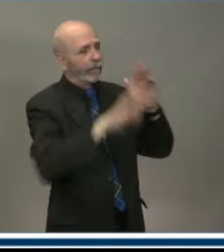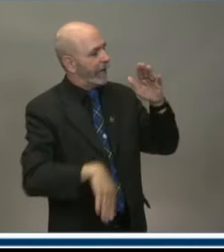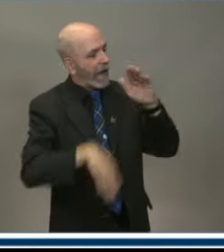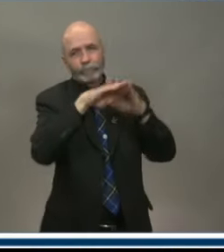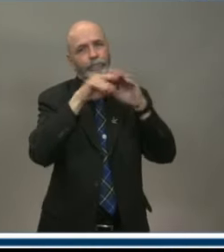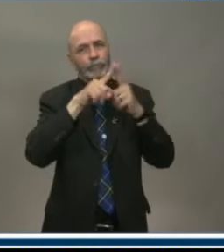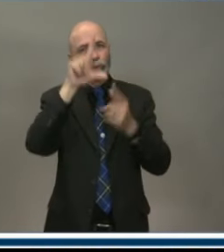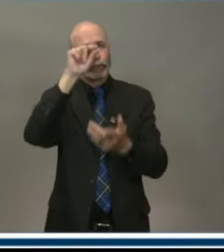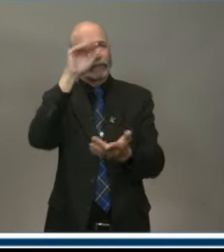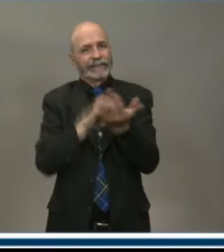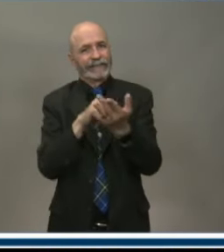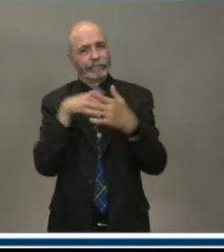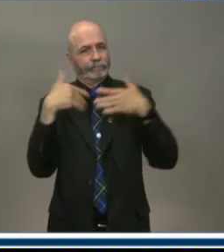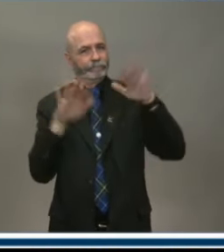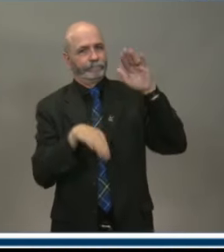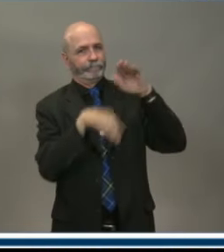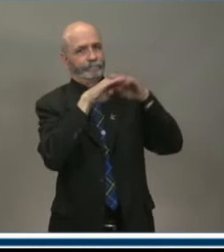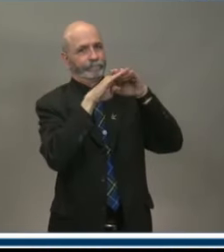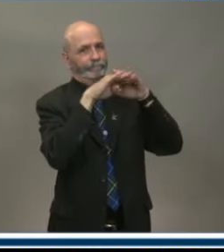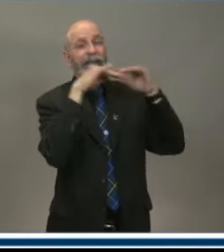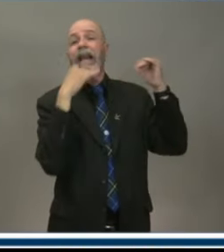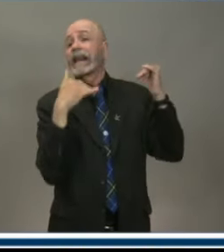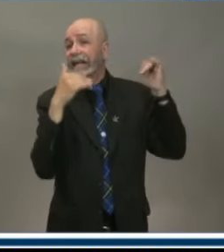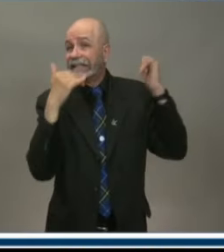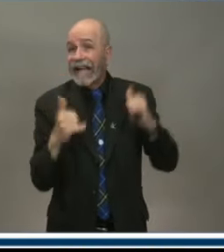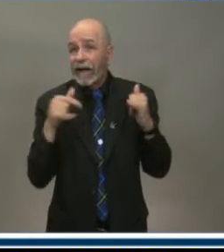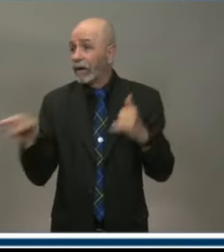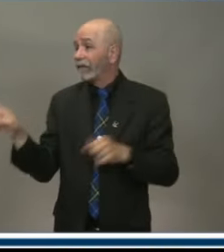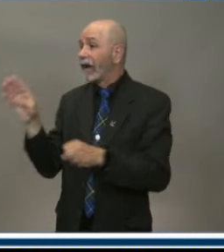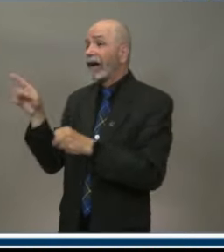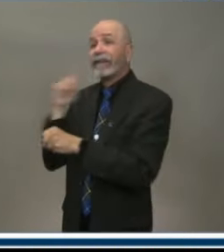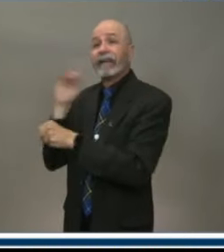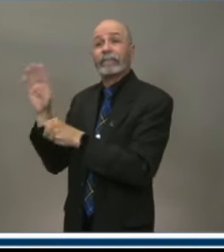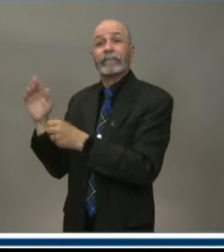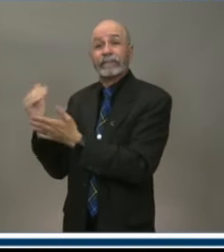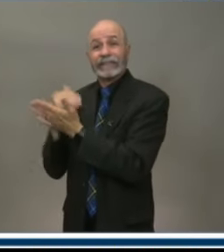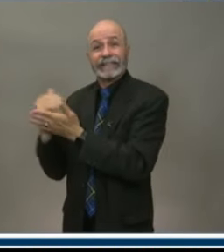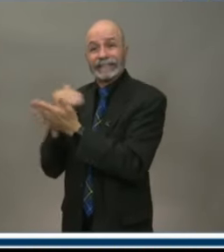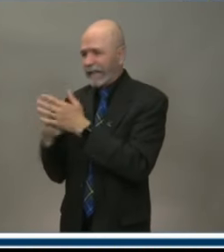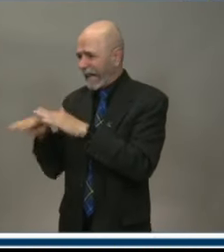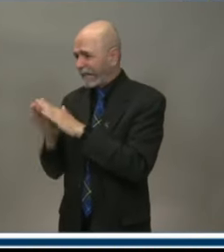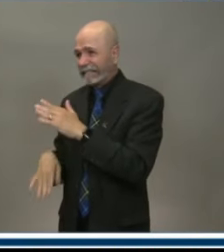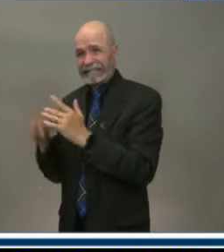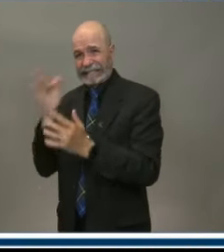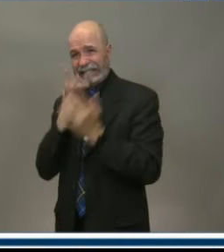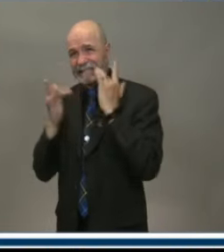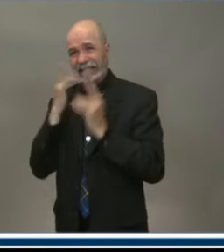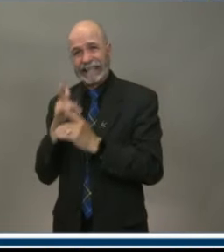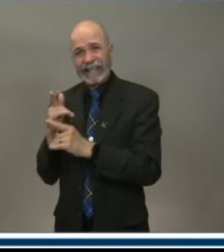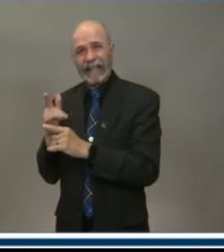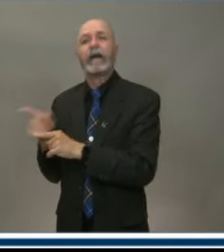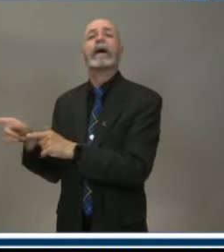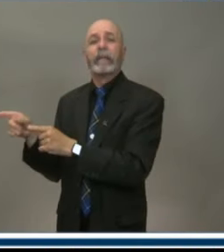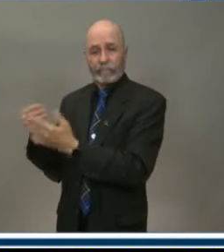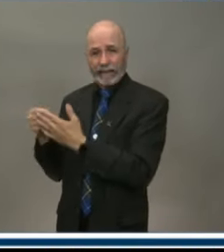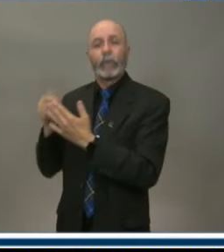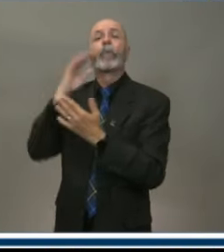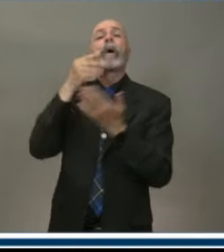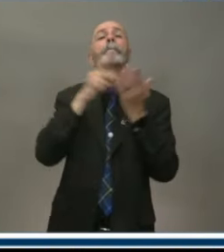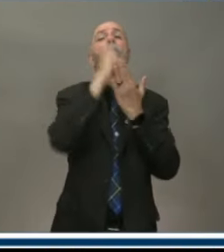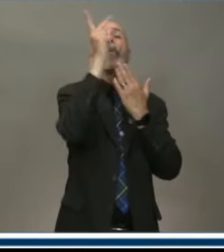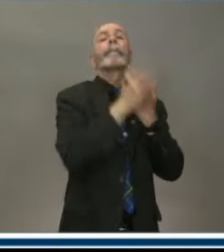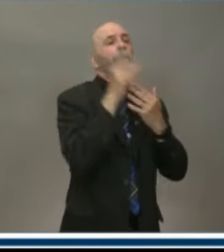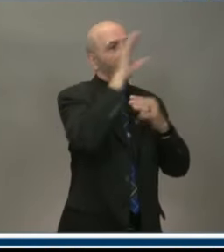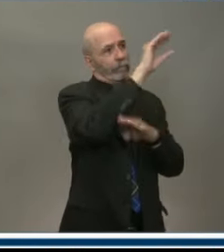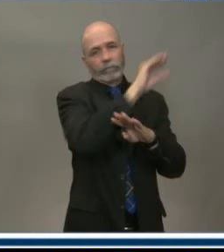be available for companies whose payroll is less than 20,000, and the support will be there. And 10% of